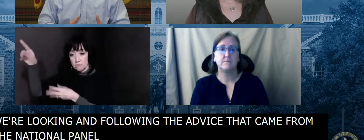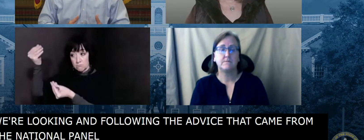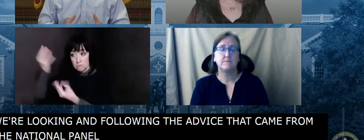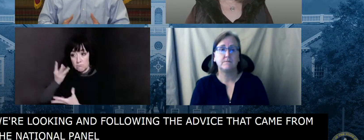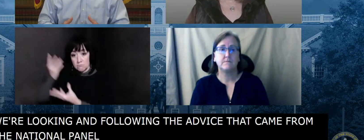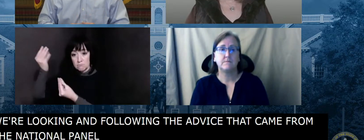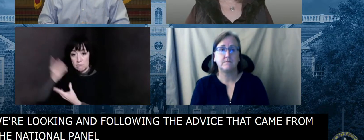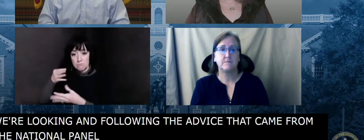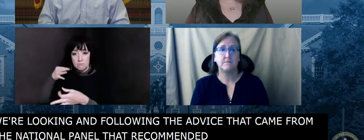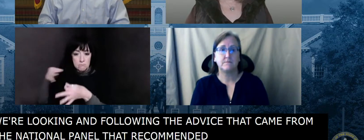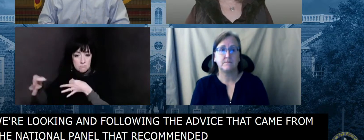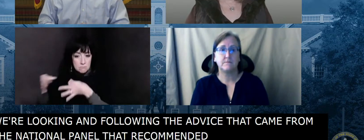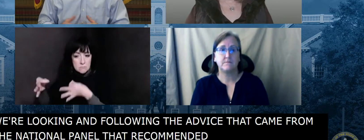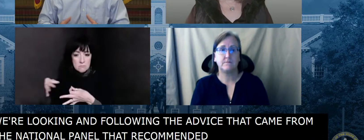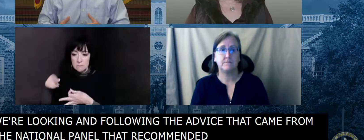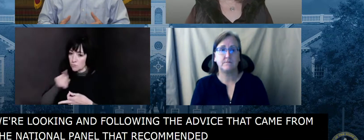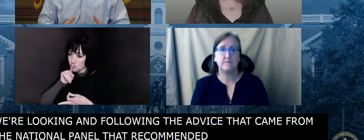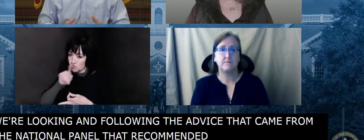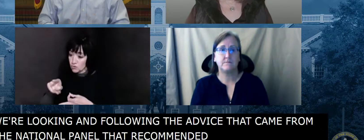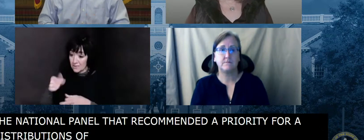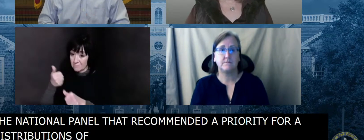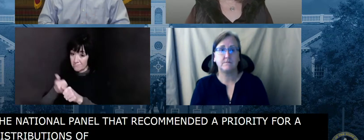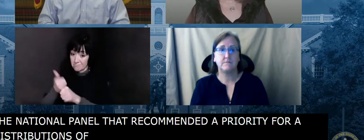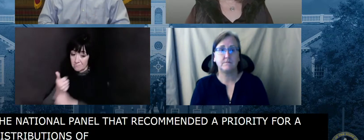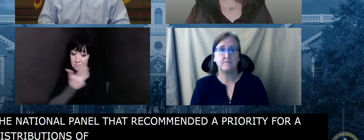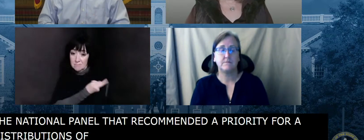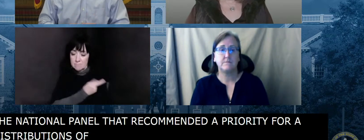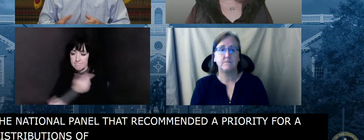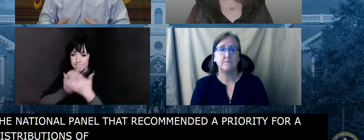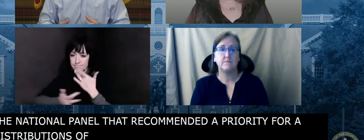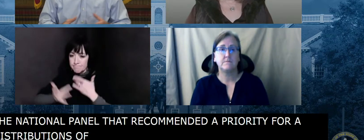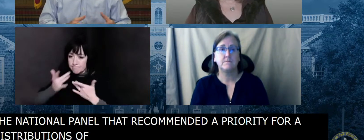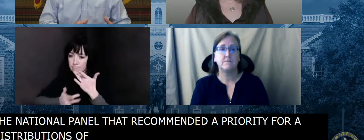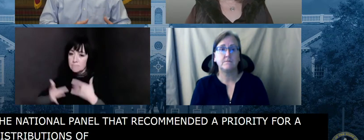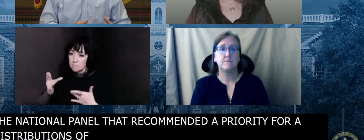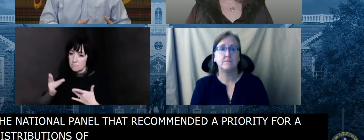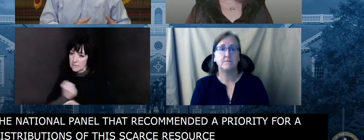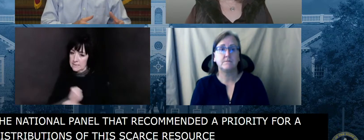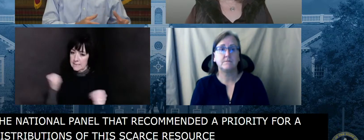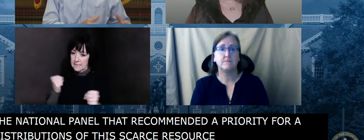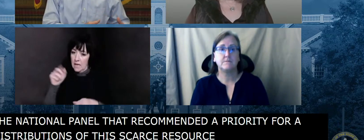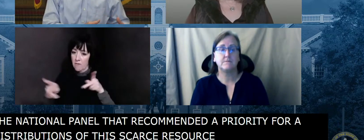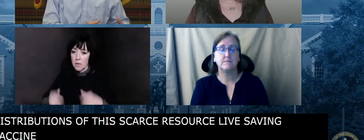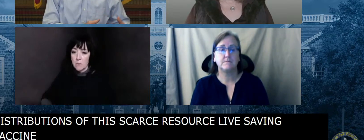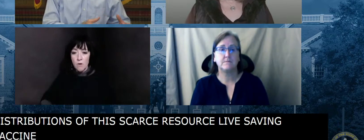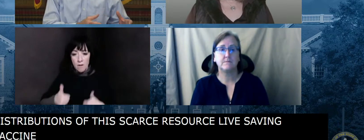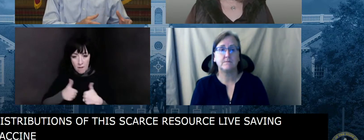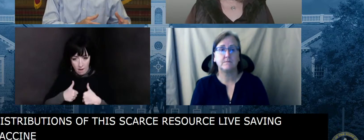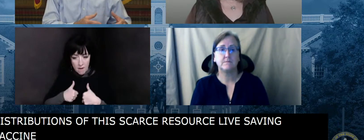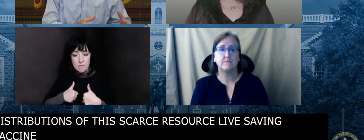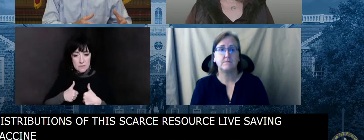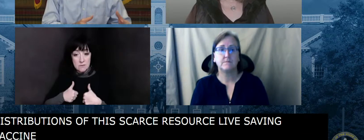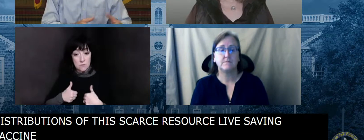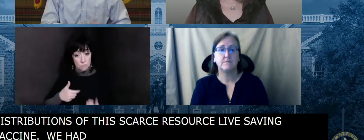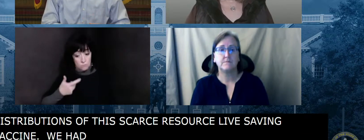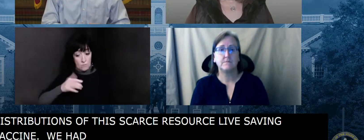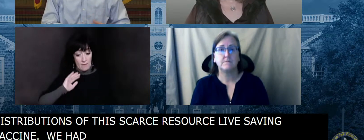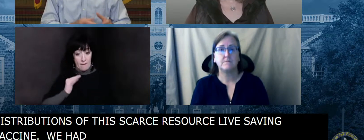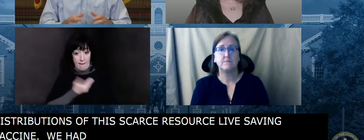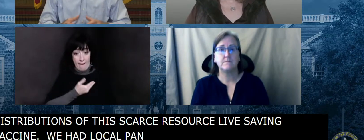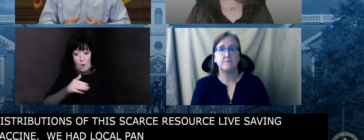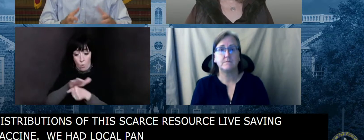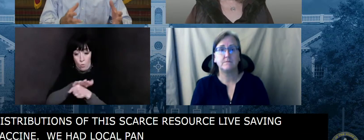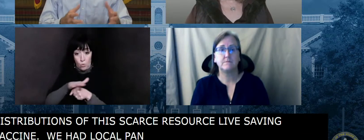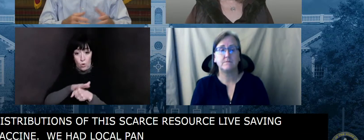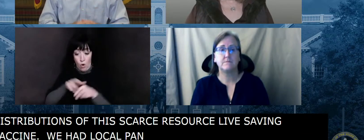this scarce resource, life-saving vaccine. And we had a local panel that made similar